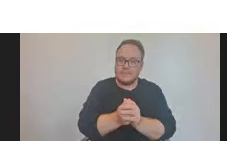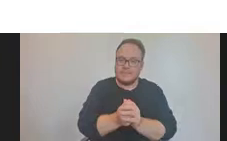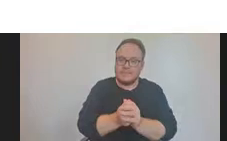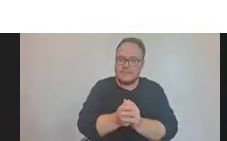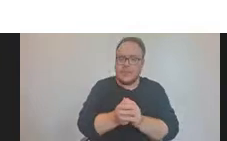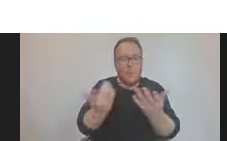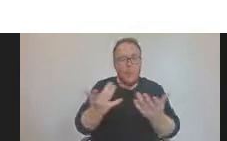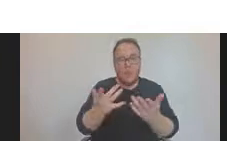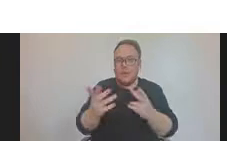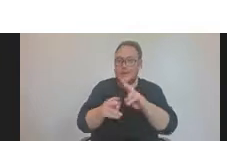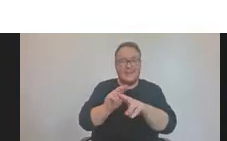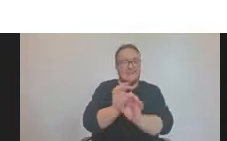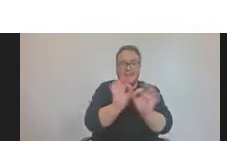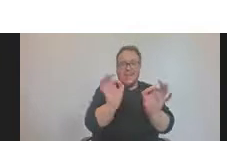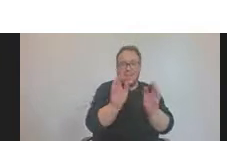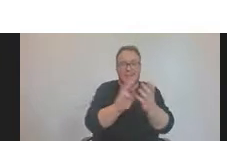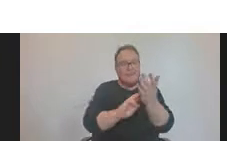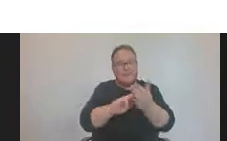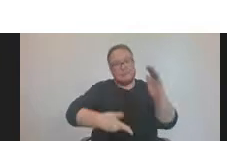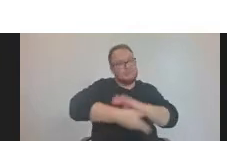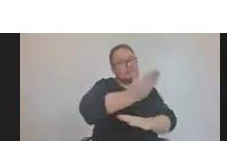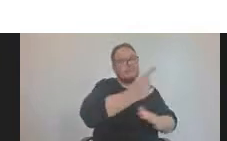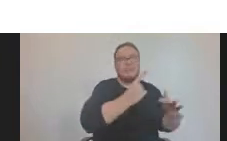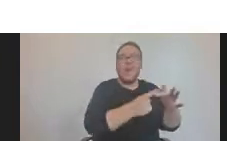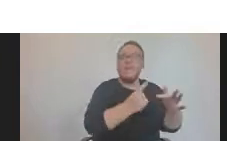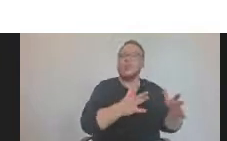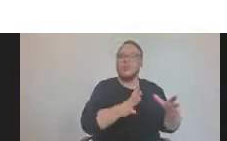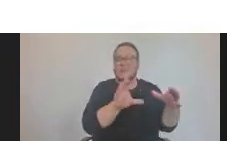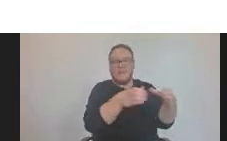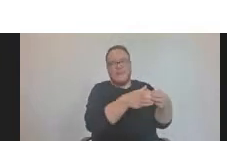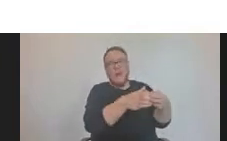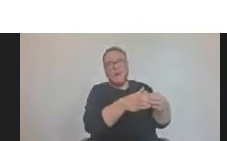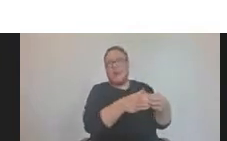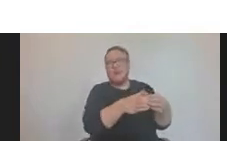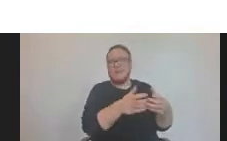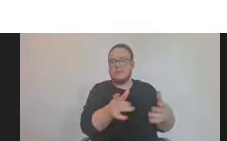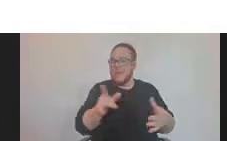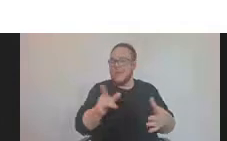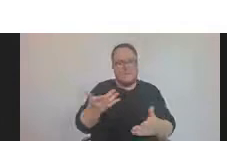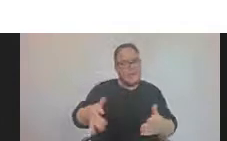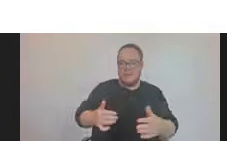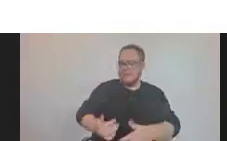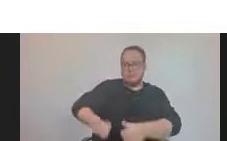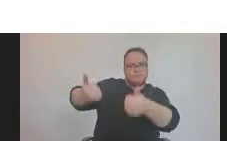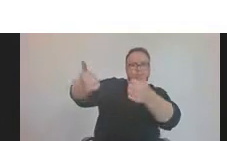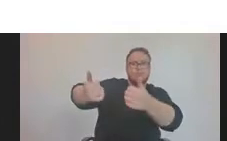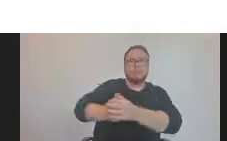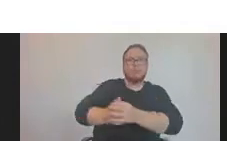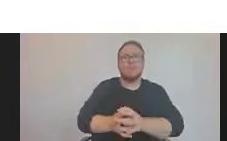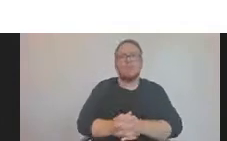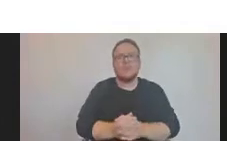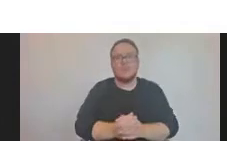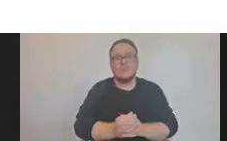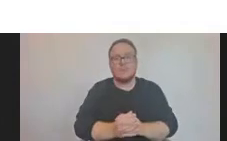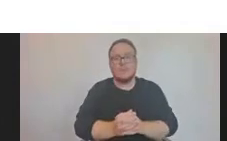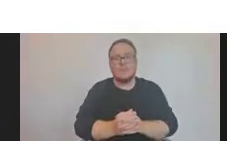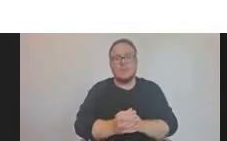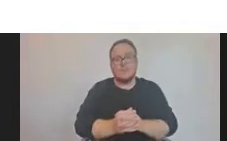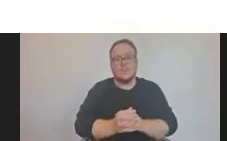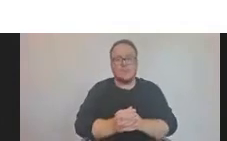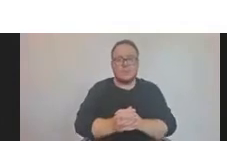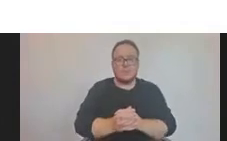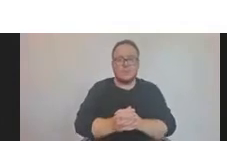admitted to hospital. That's been a huge success, and it's what we're also doing now is with the Ambulance Trust for our category 3